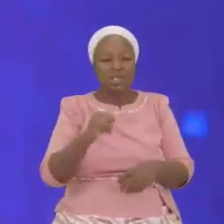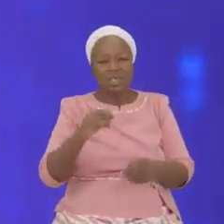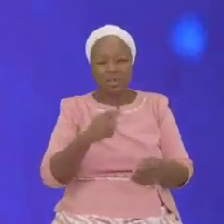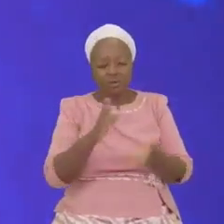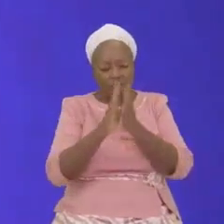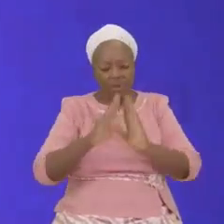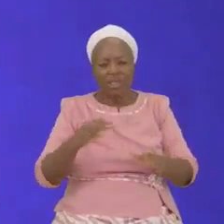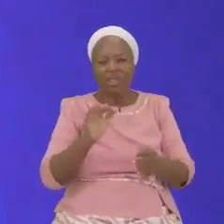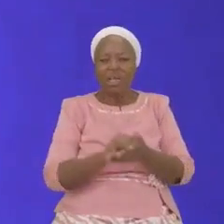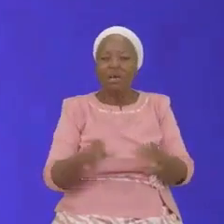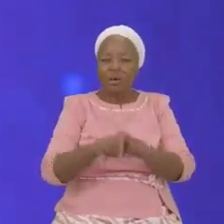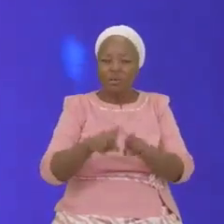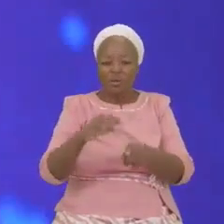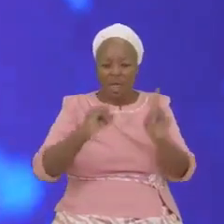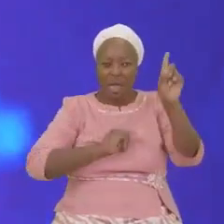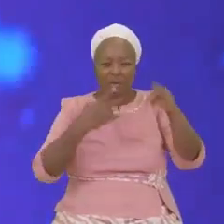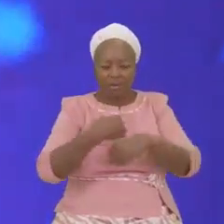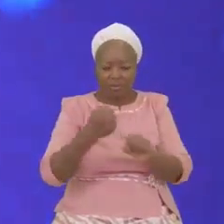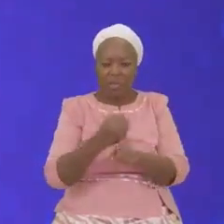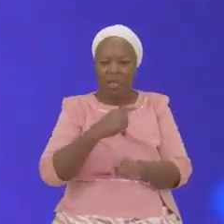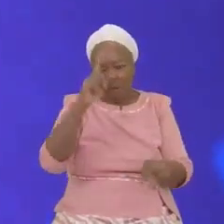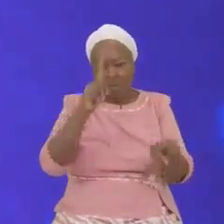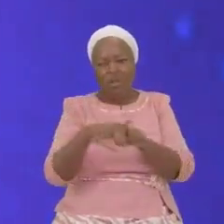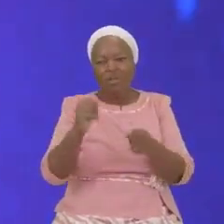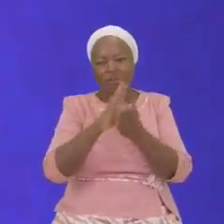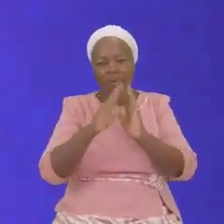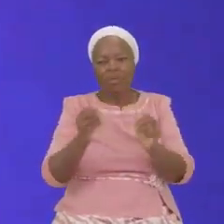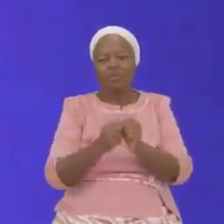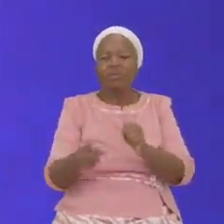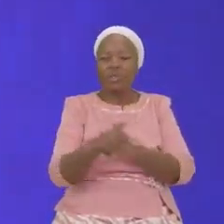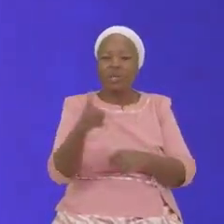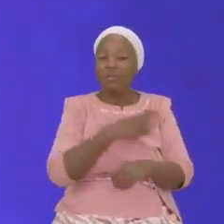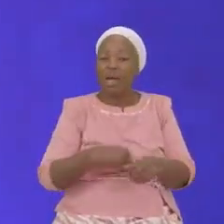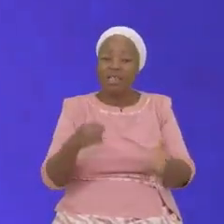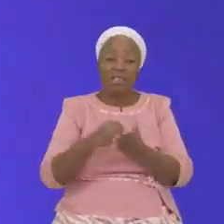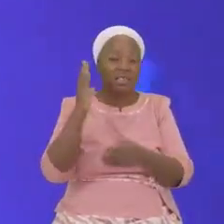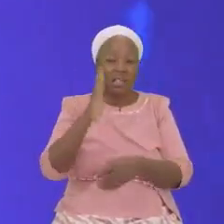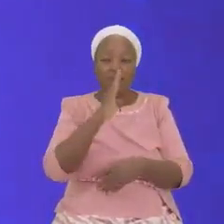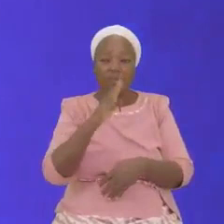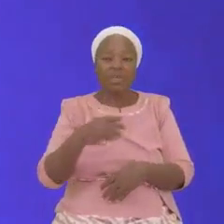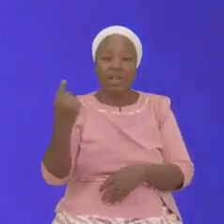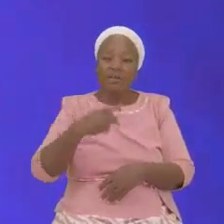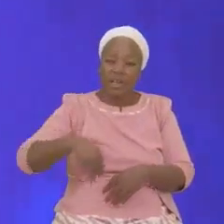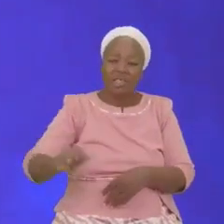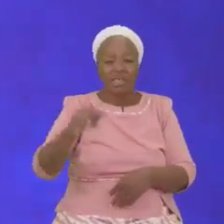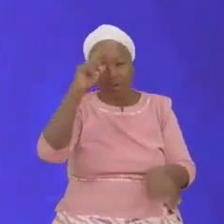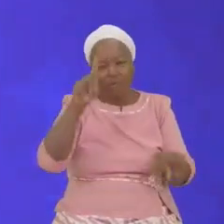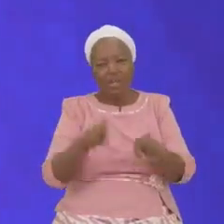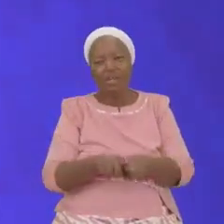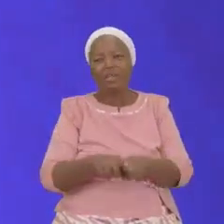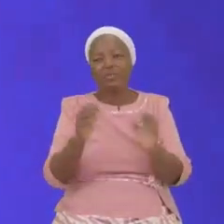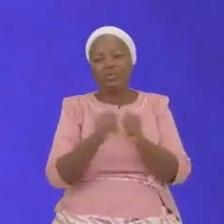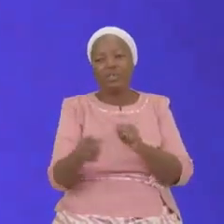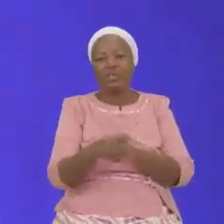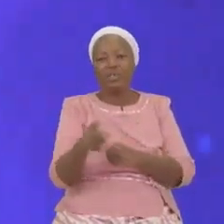Moreover, I will make a covenant of peace with them. It shall be an everlasting covenant